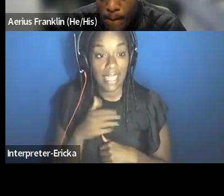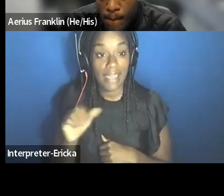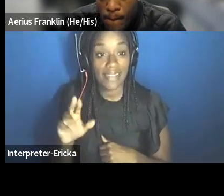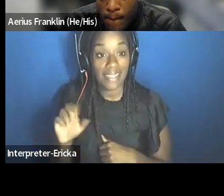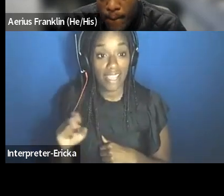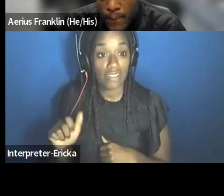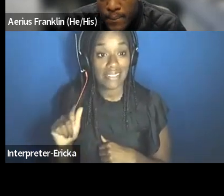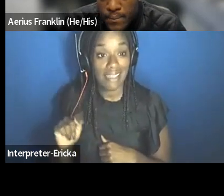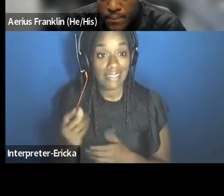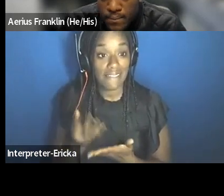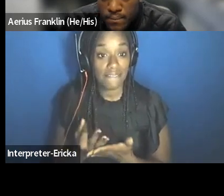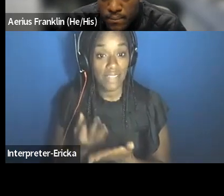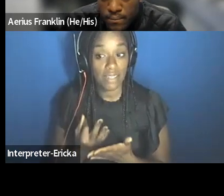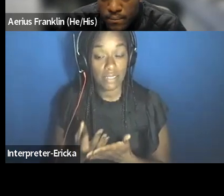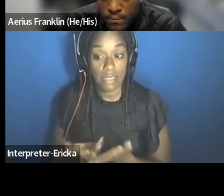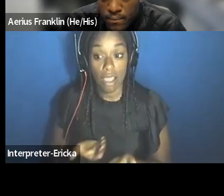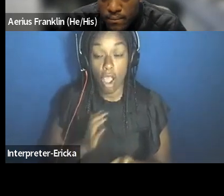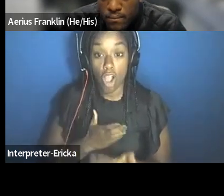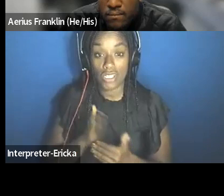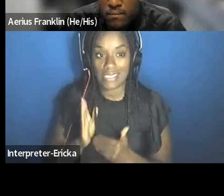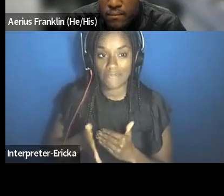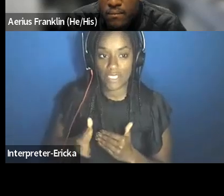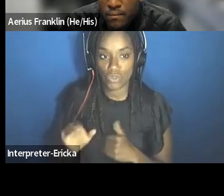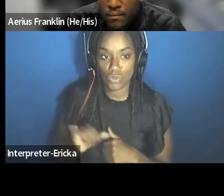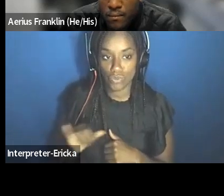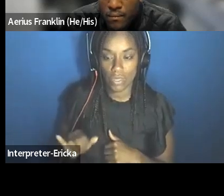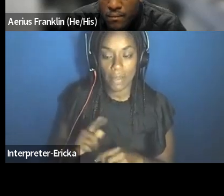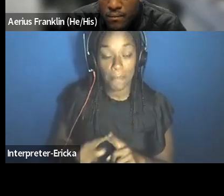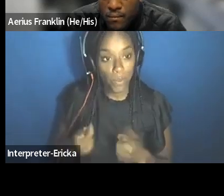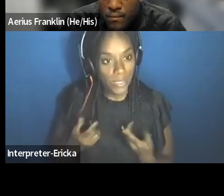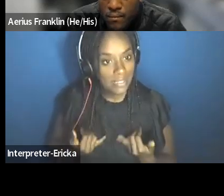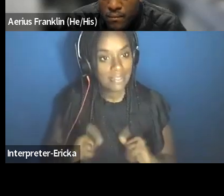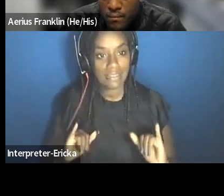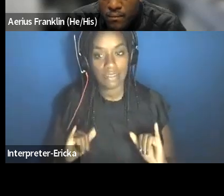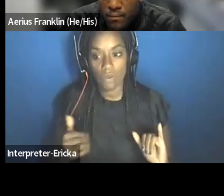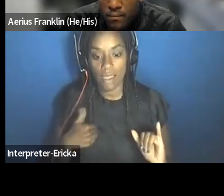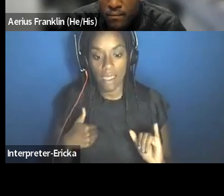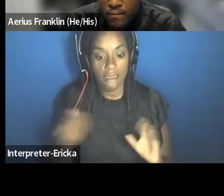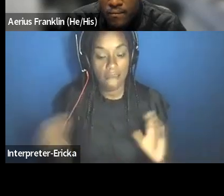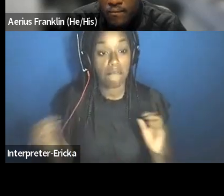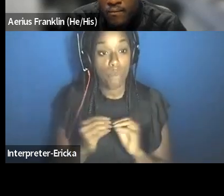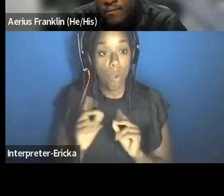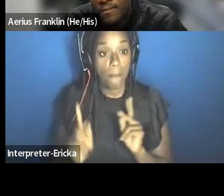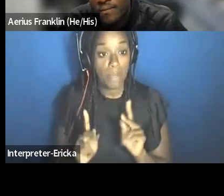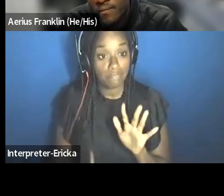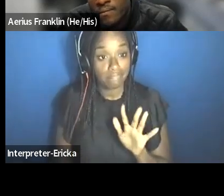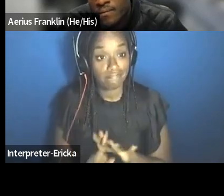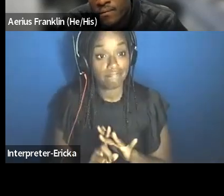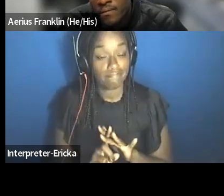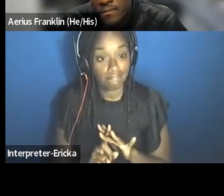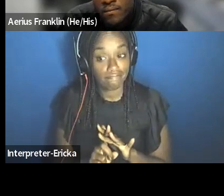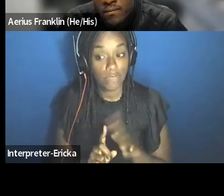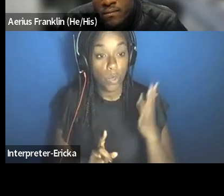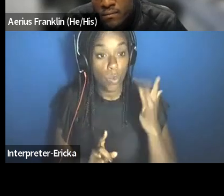funding, and ours has ended as well, but yet we still have more people coming in because